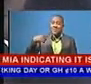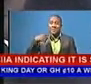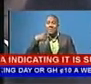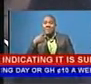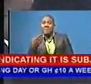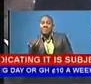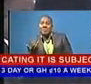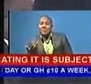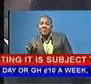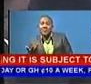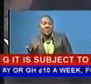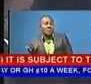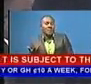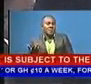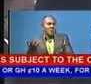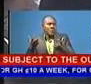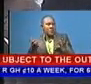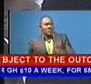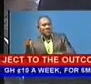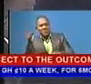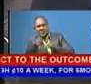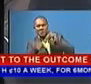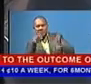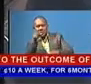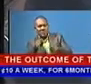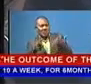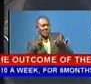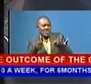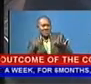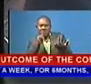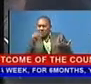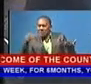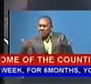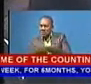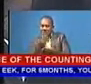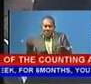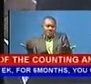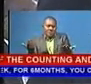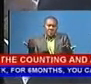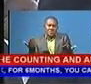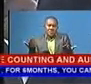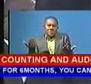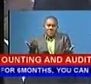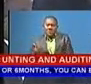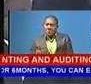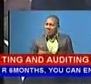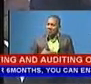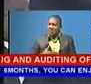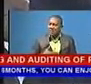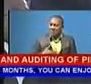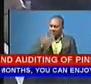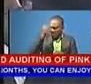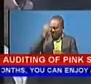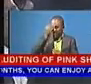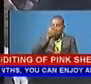understanding, is that it's now seeking leave to re-examine a matter that is not new. And my respectful submission is